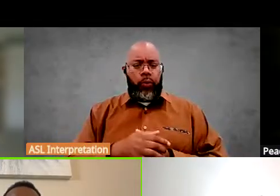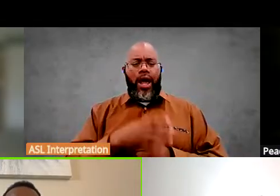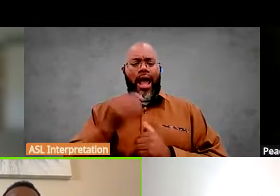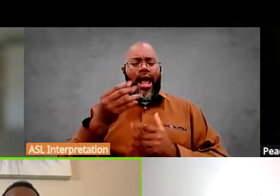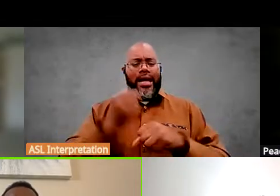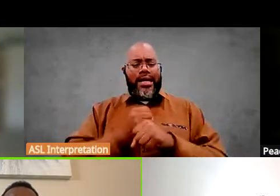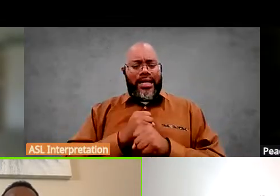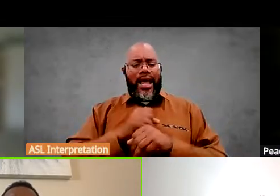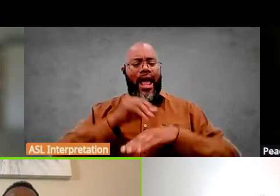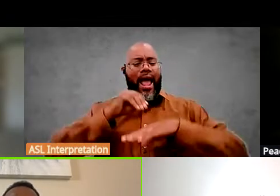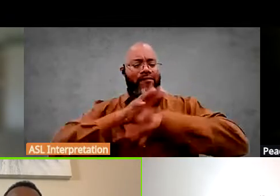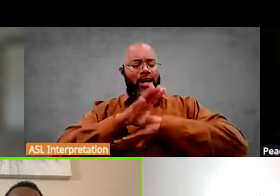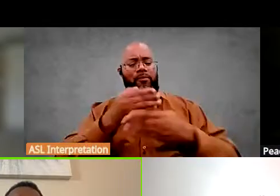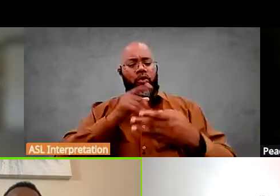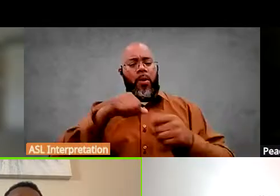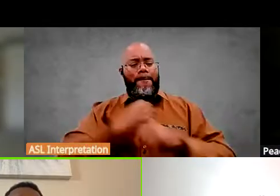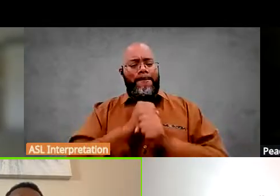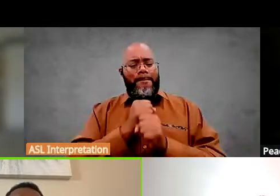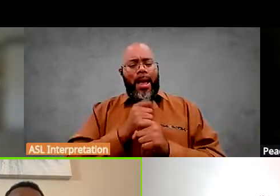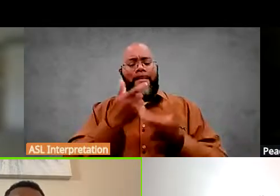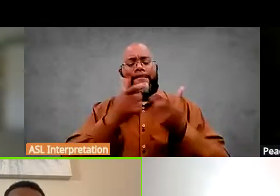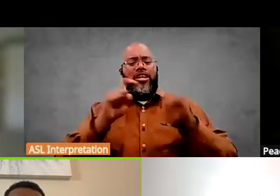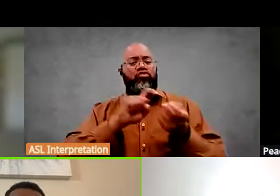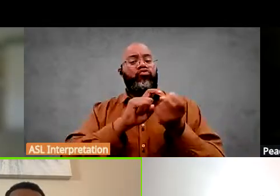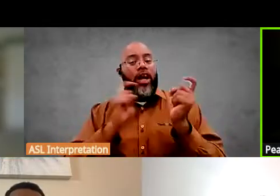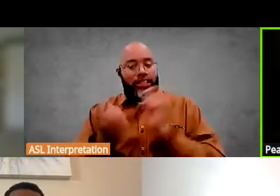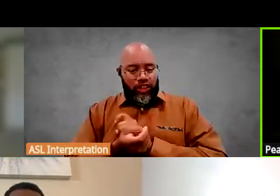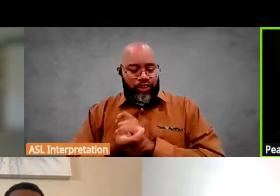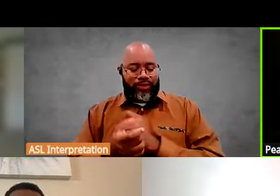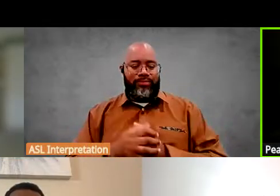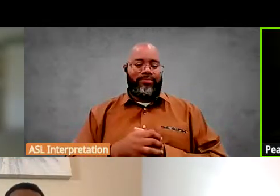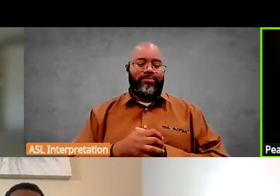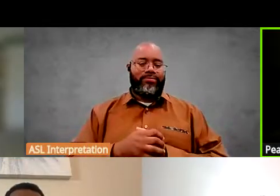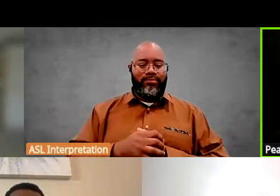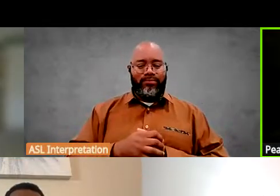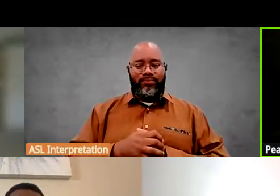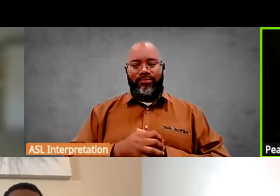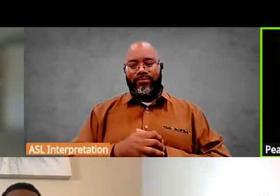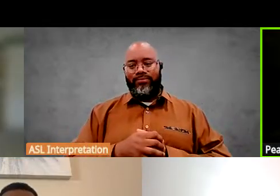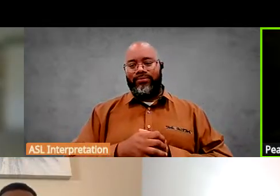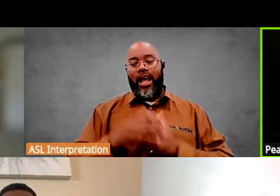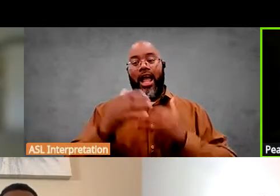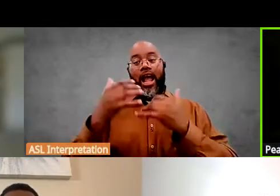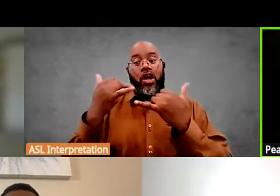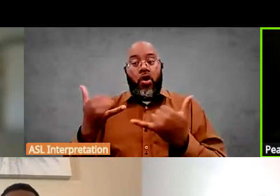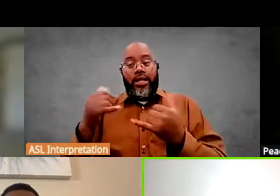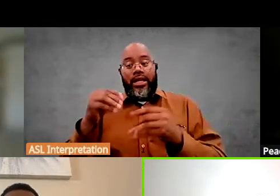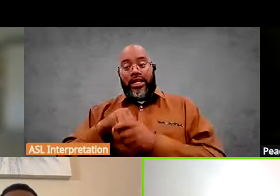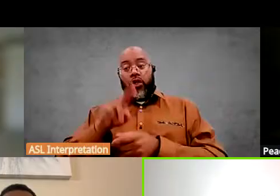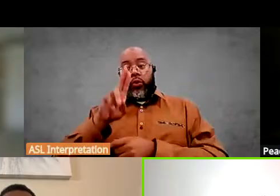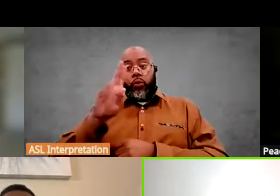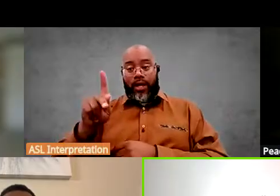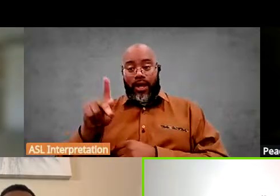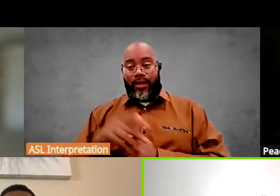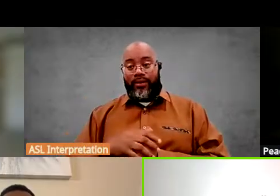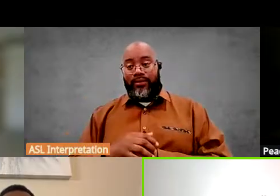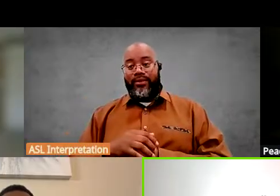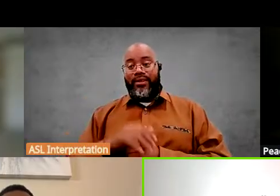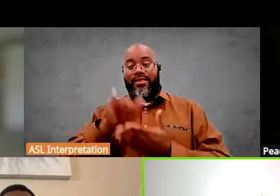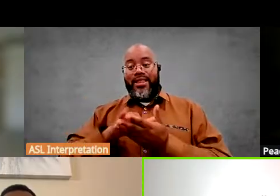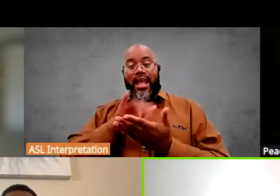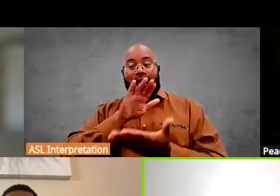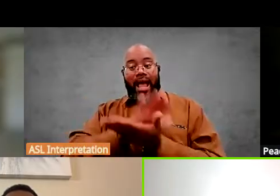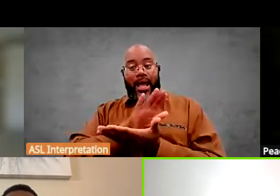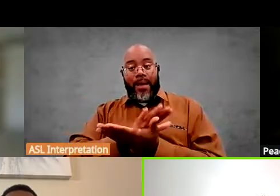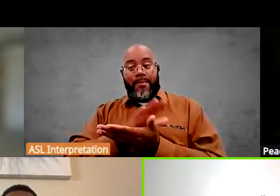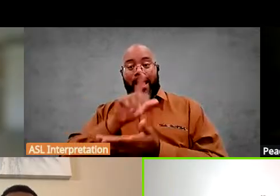the advice before you make a big transition. Yeah. And yeah, currently in the UK, that academic